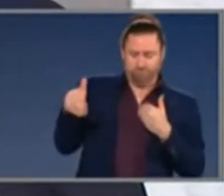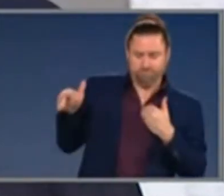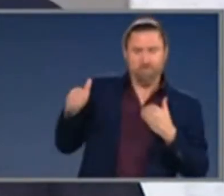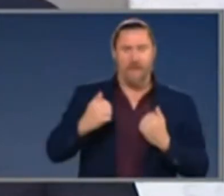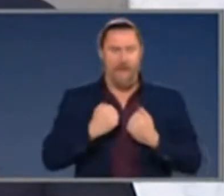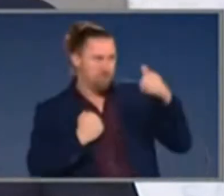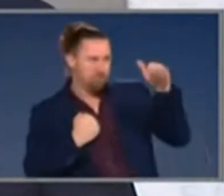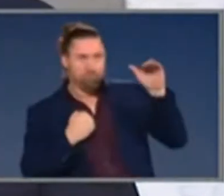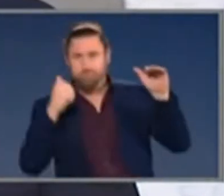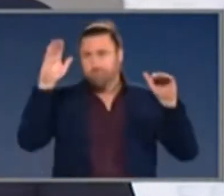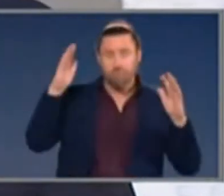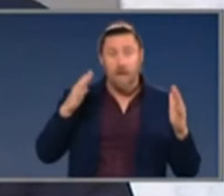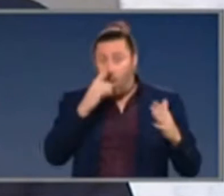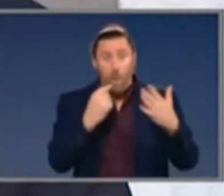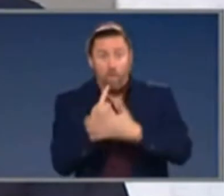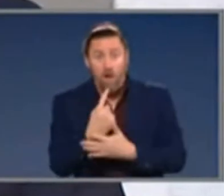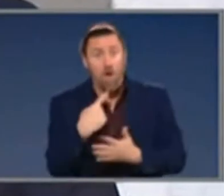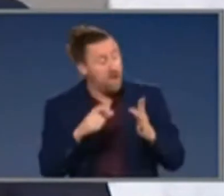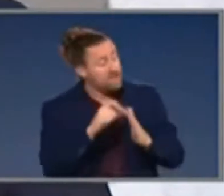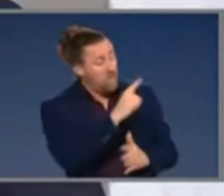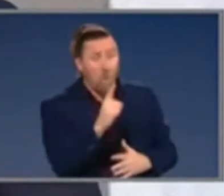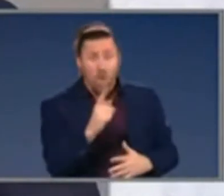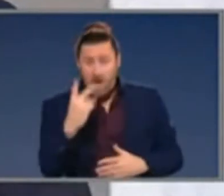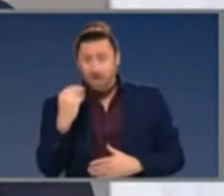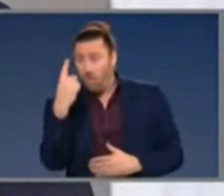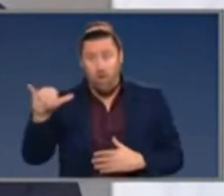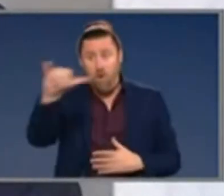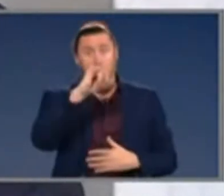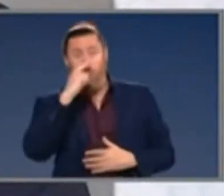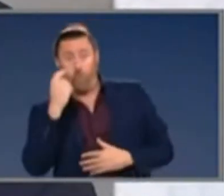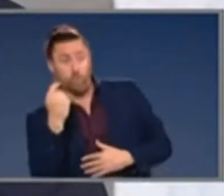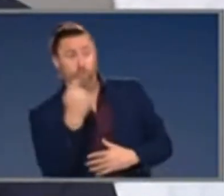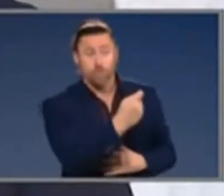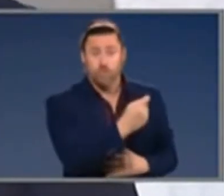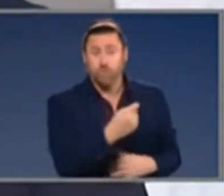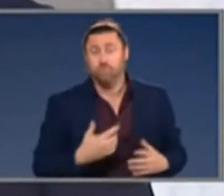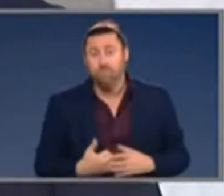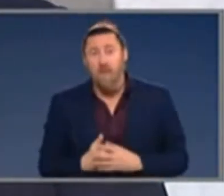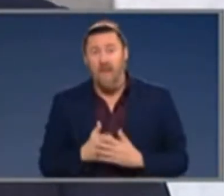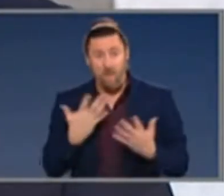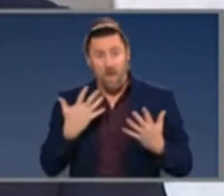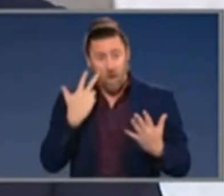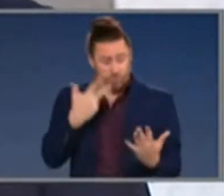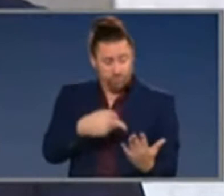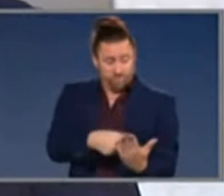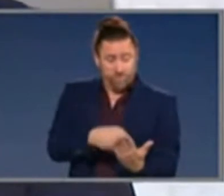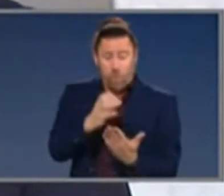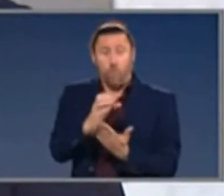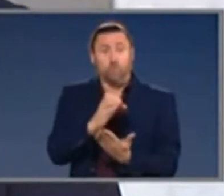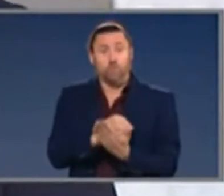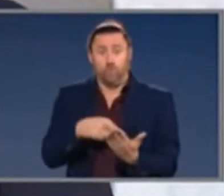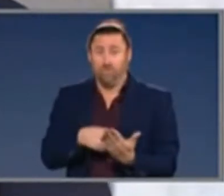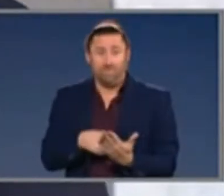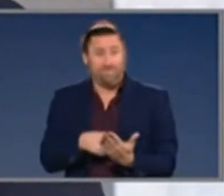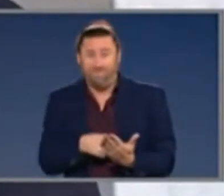that someone is likely to bring a case, and that this may well crystallise a constitutional position that wouldn't be to